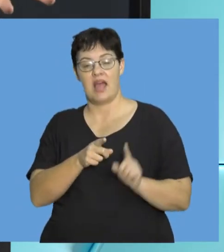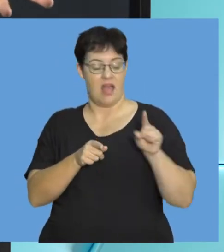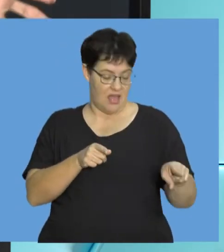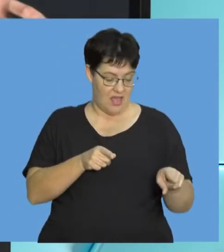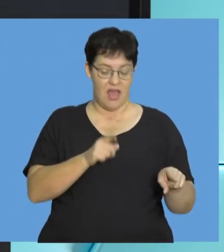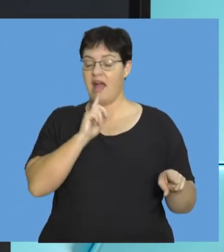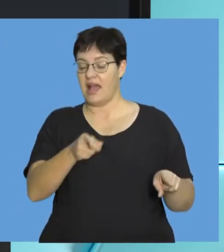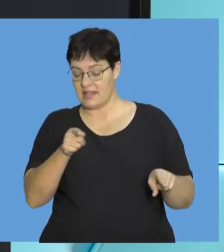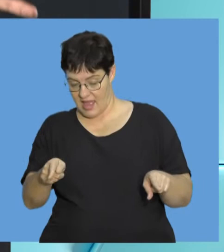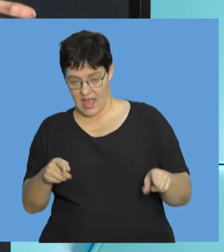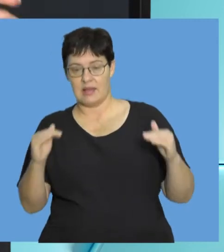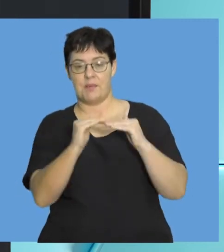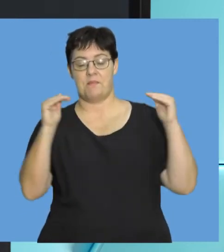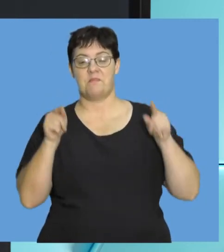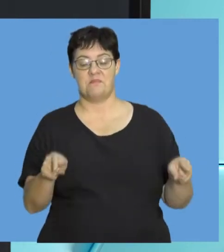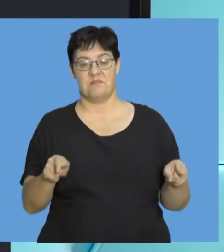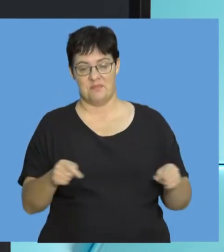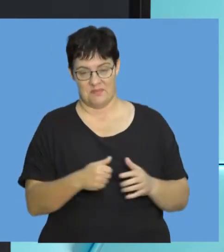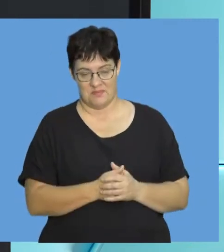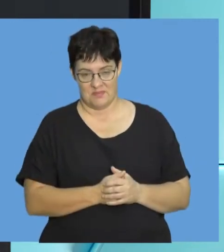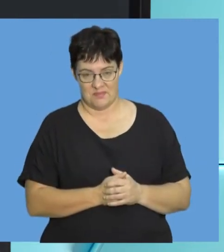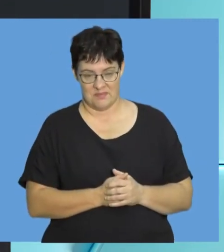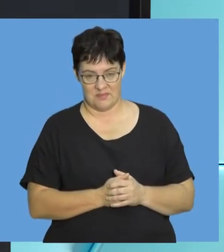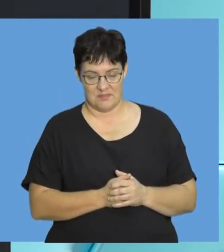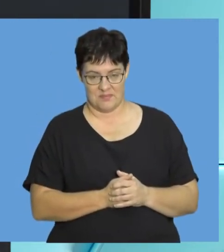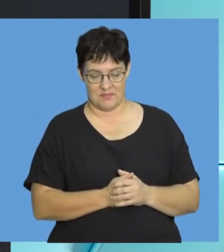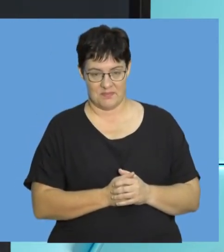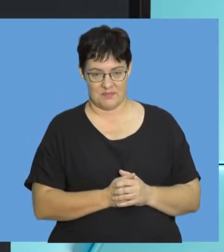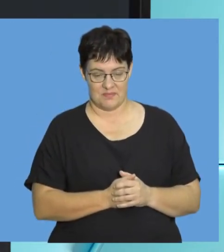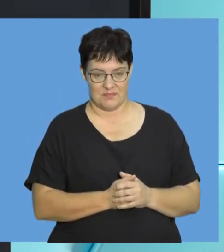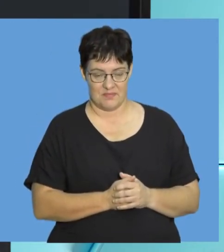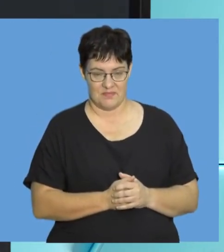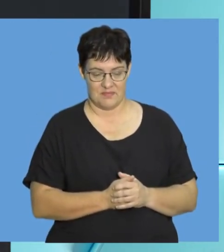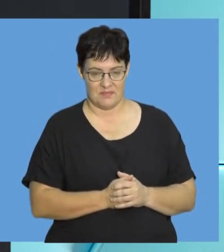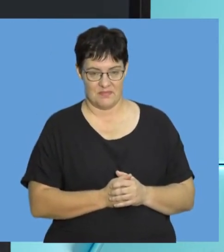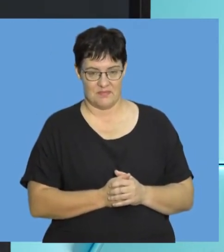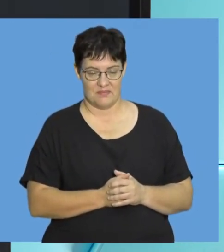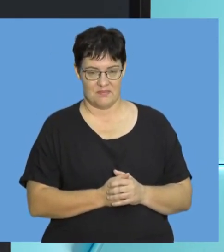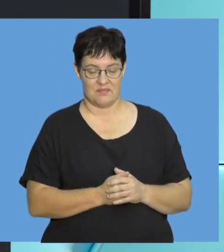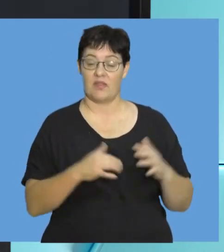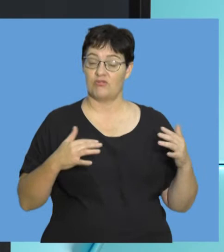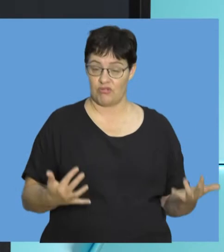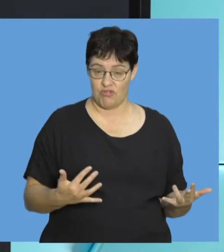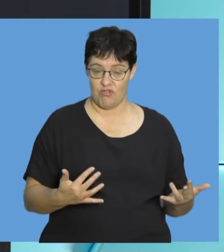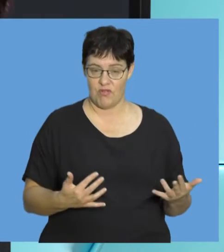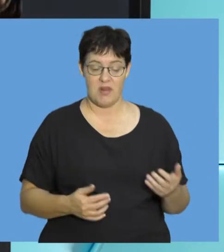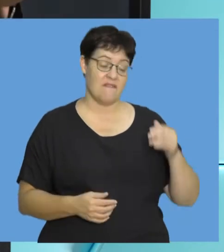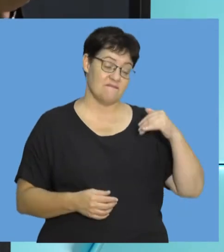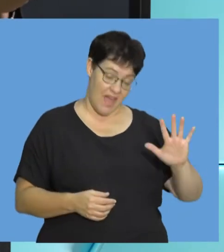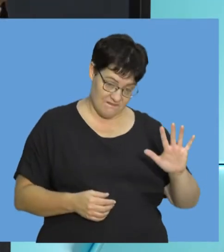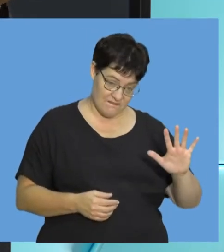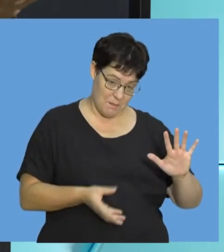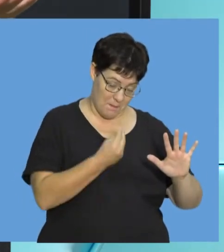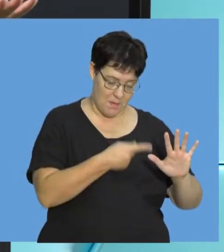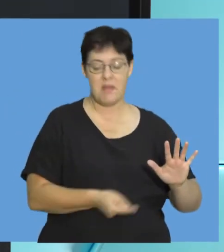the left, and what will be on the right must be the same as that something that's on the left-hand side. So if I get 5 on the